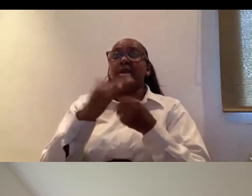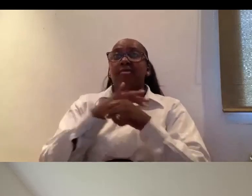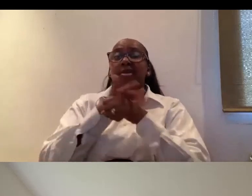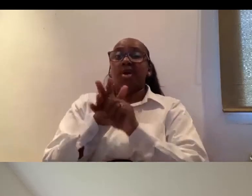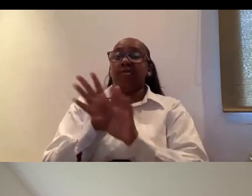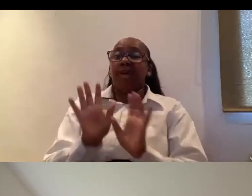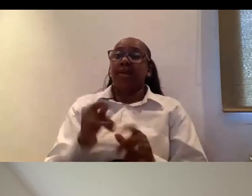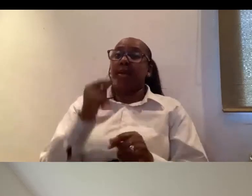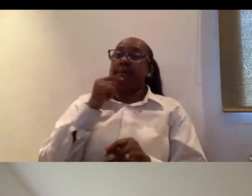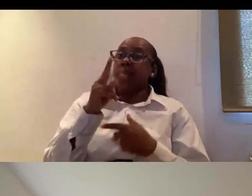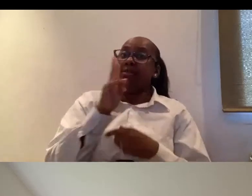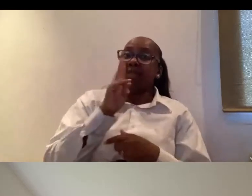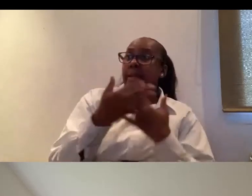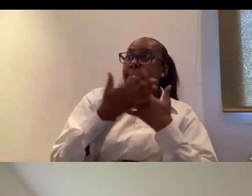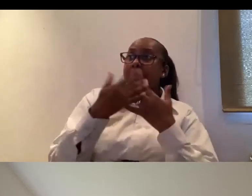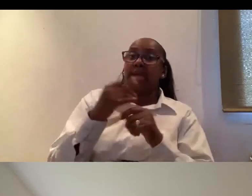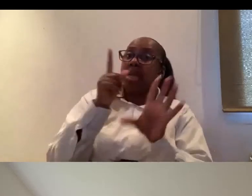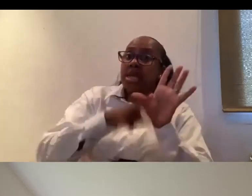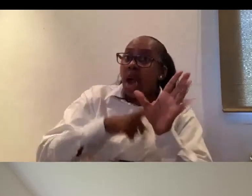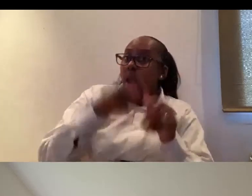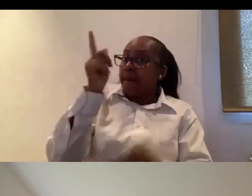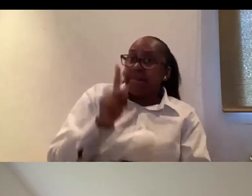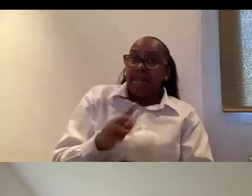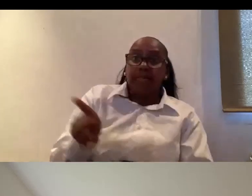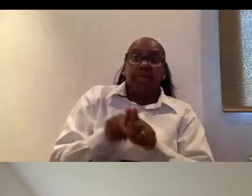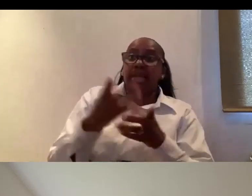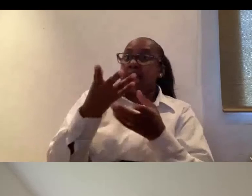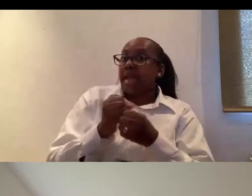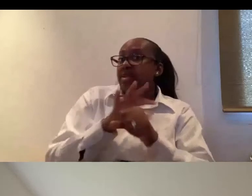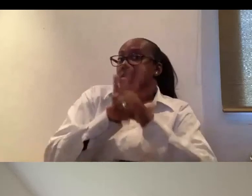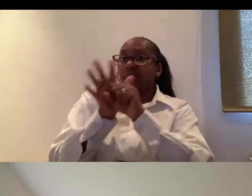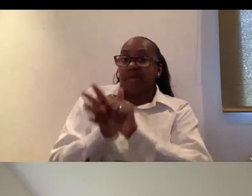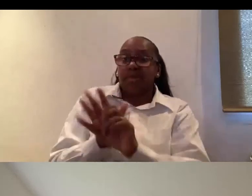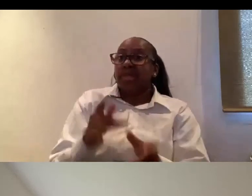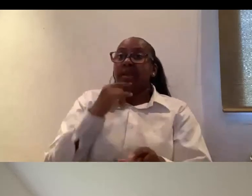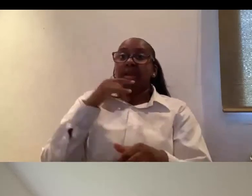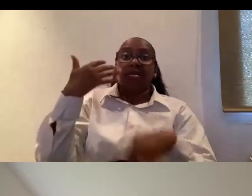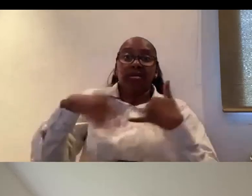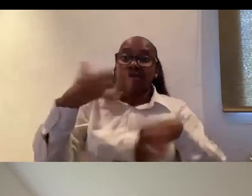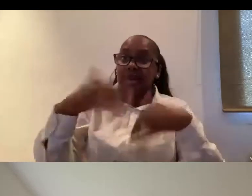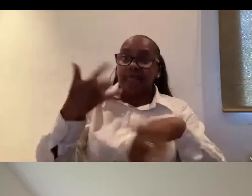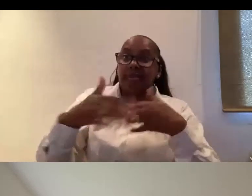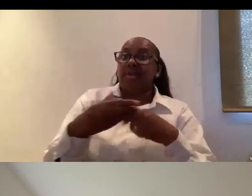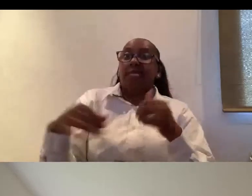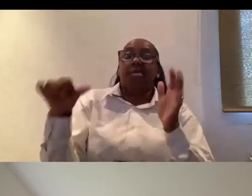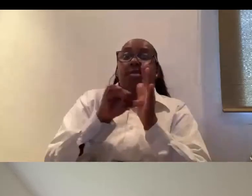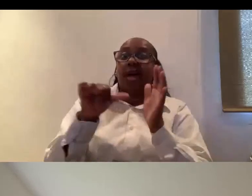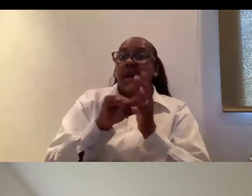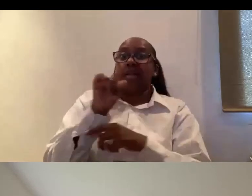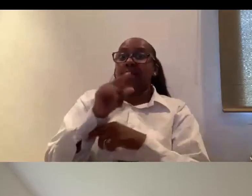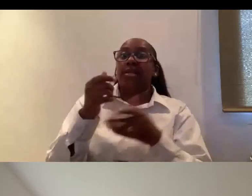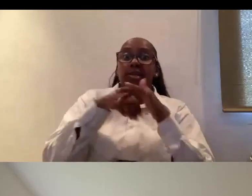COVID-19. Tragically, we've seen many young people contracting COVID-19, suffering severe complications, needing admission